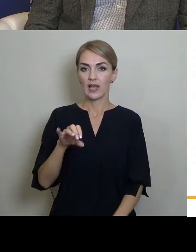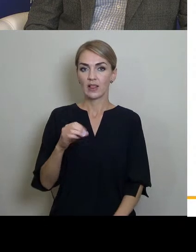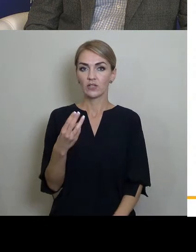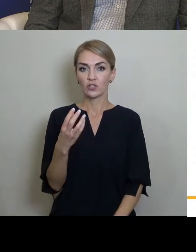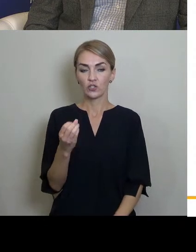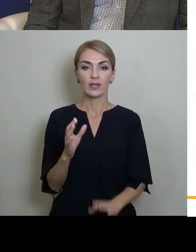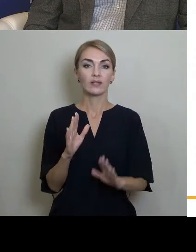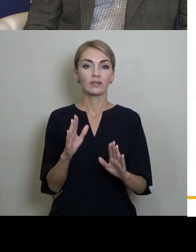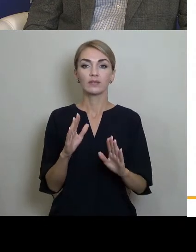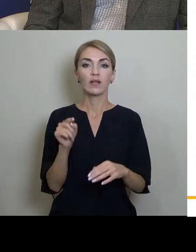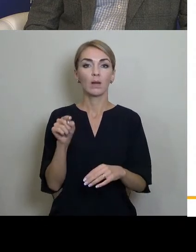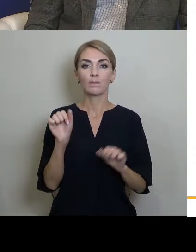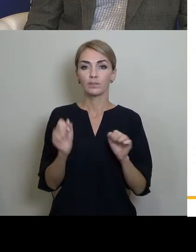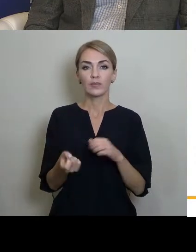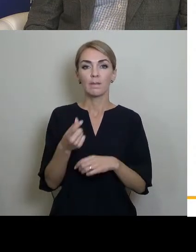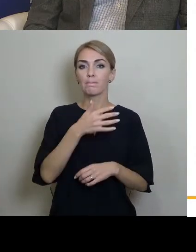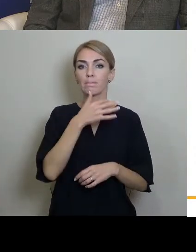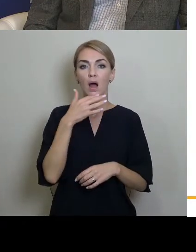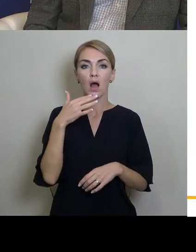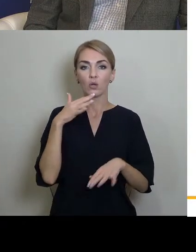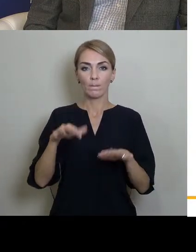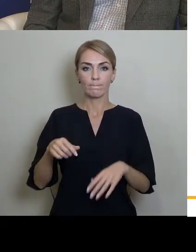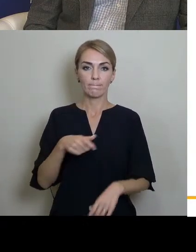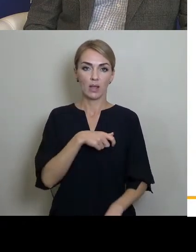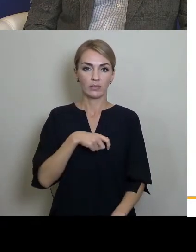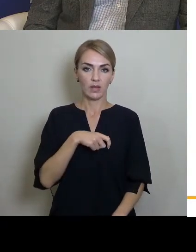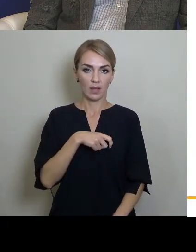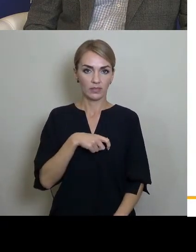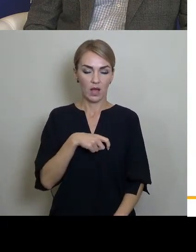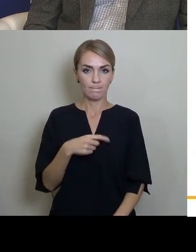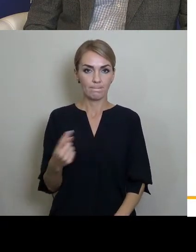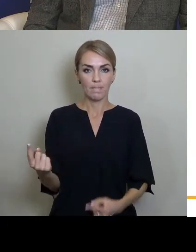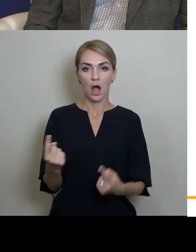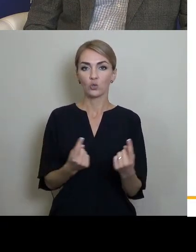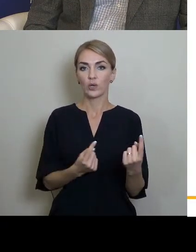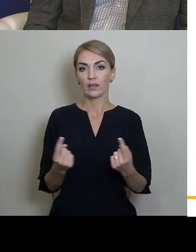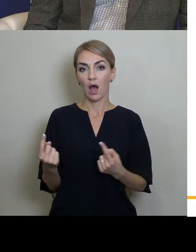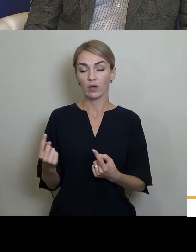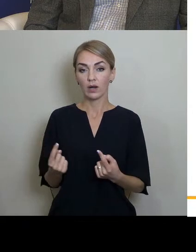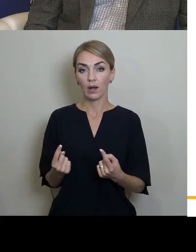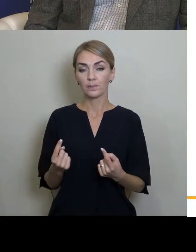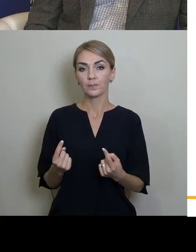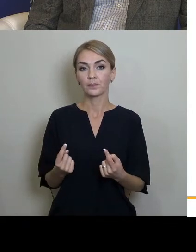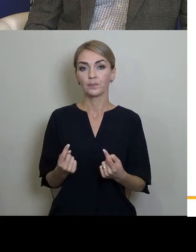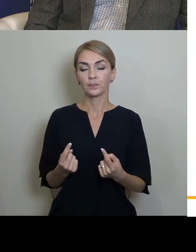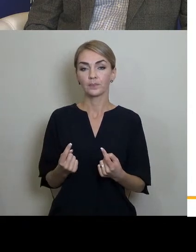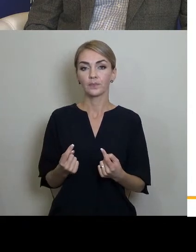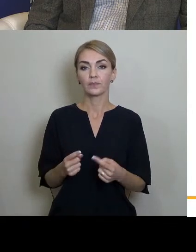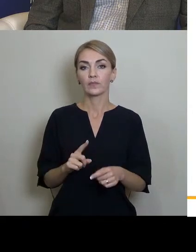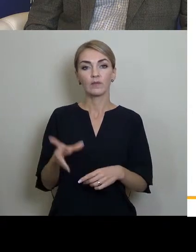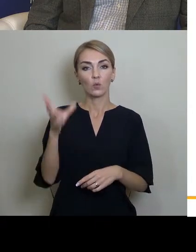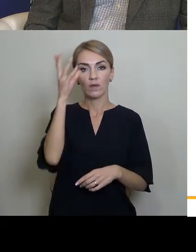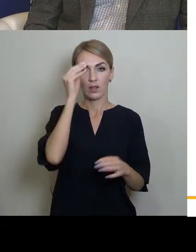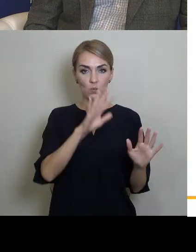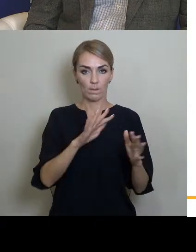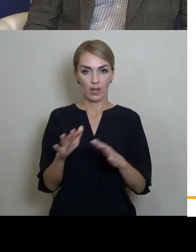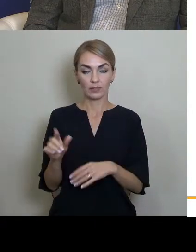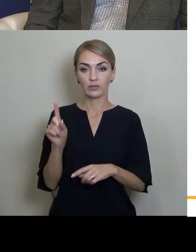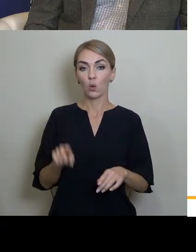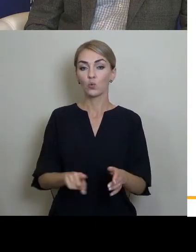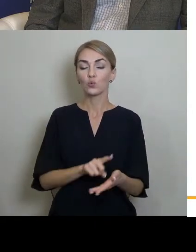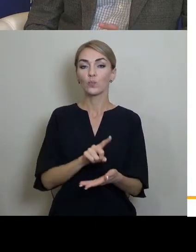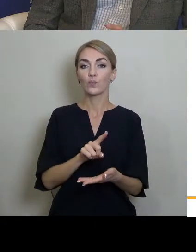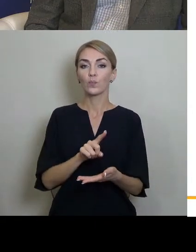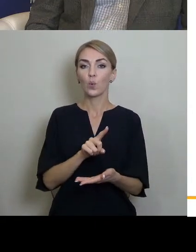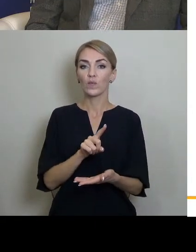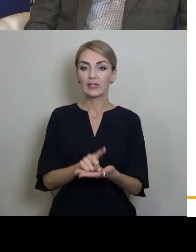of the village, but there could be the multi-mandate majority voting system. We have to take into account